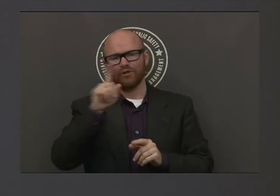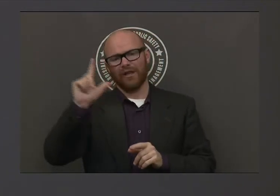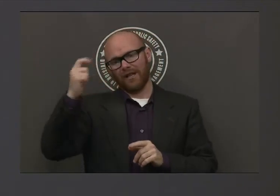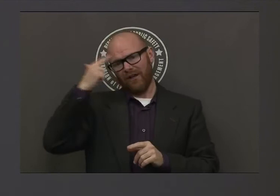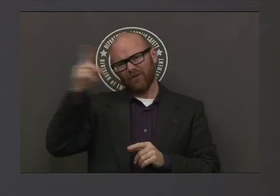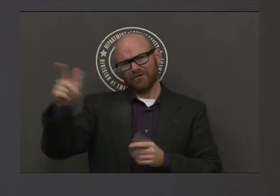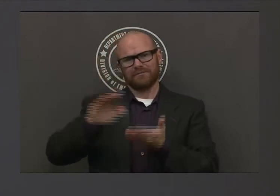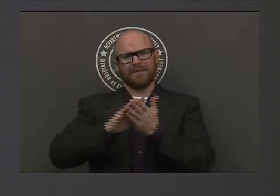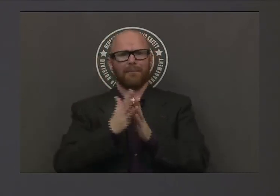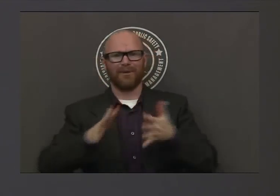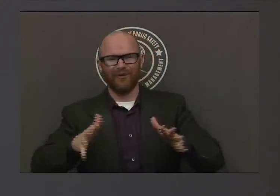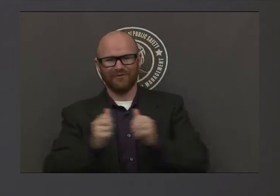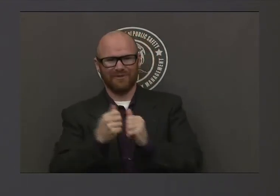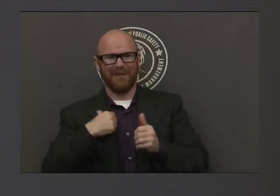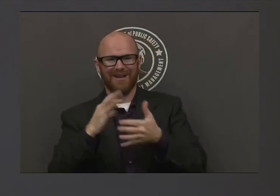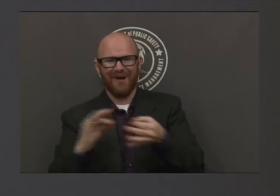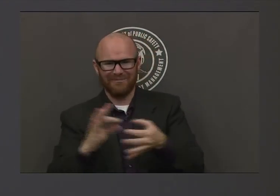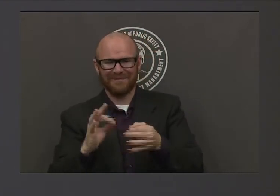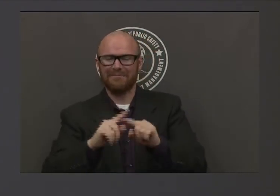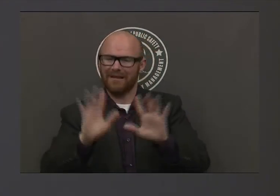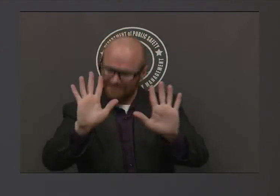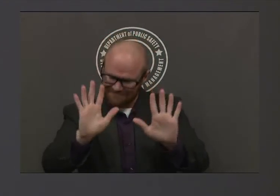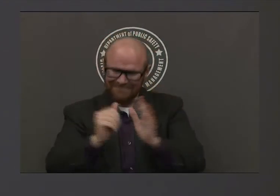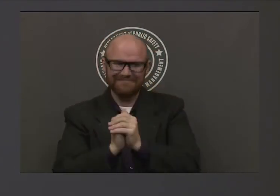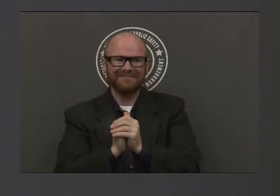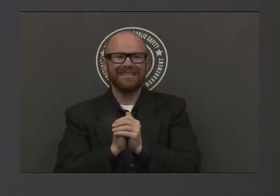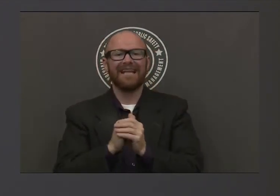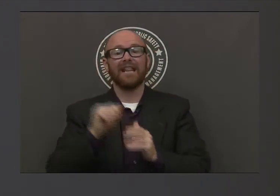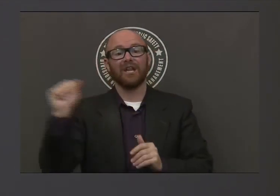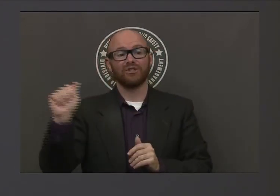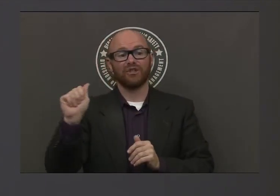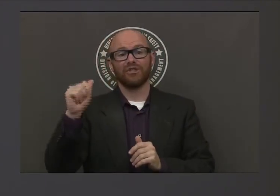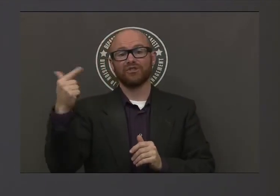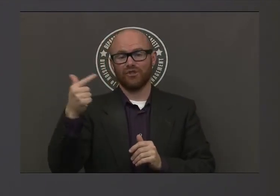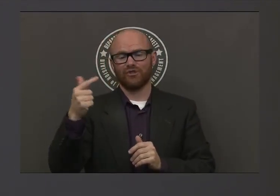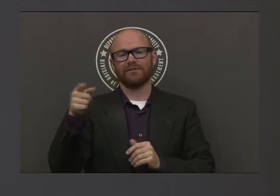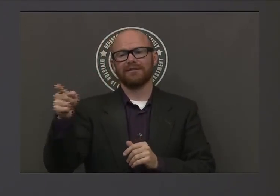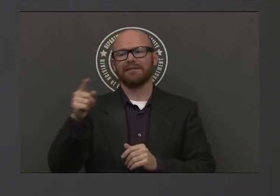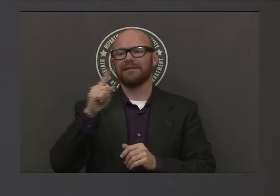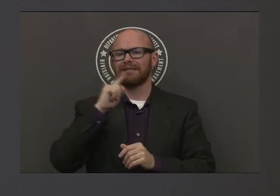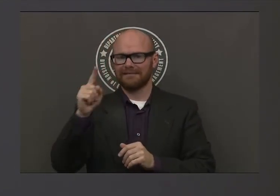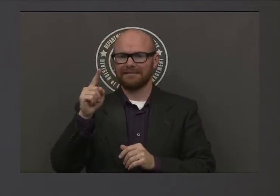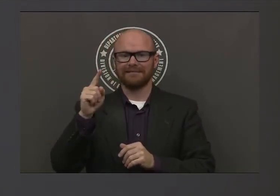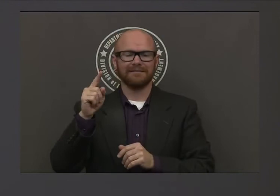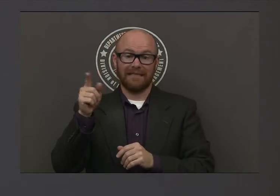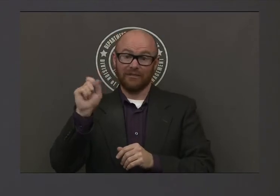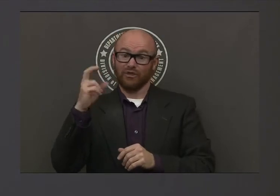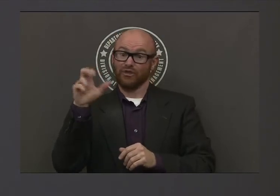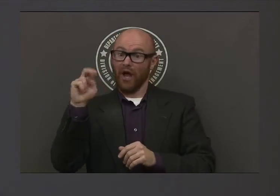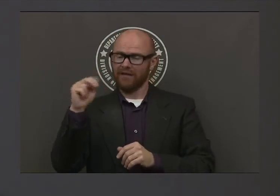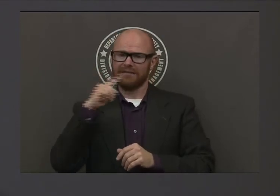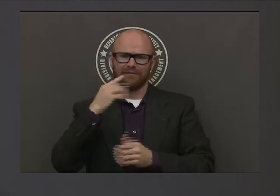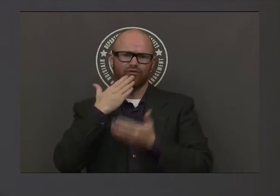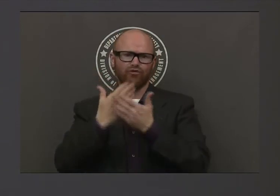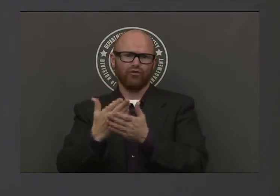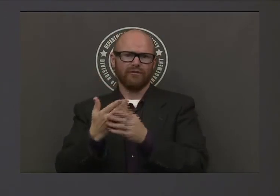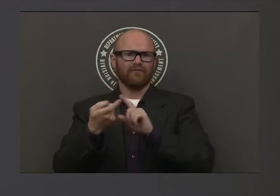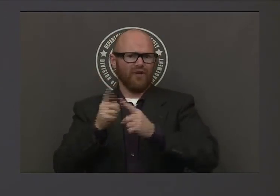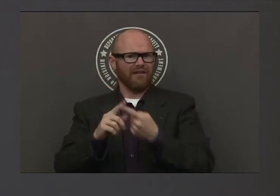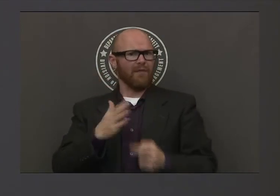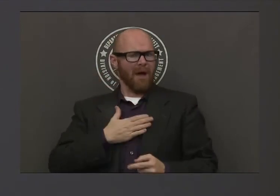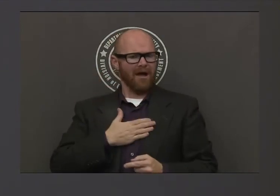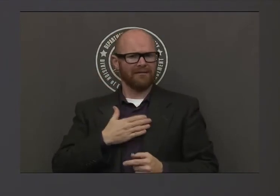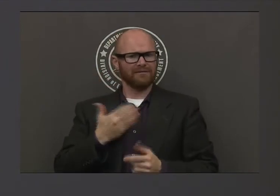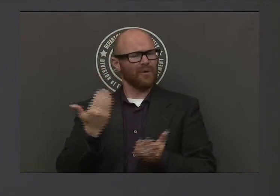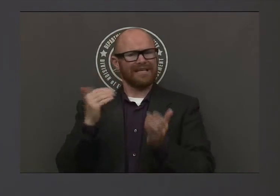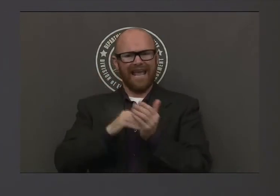here. But I will say this. Look, the Attorney General is independently elected. I love Sean. He's a dear friend. He's a great guy. Again, I don't want to make